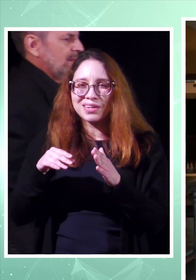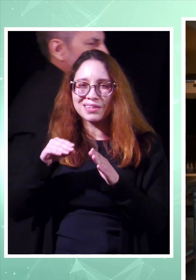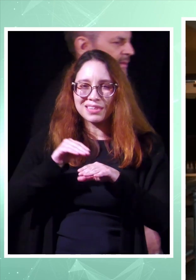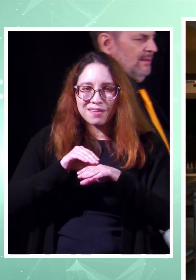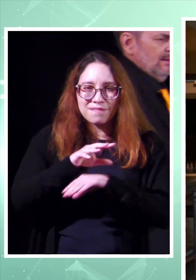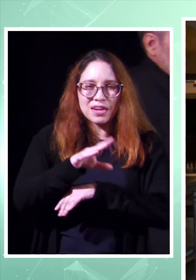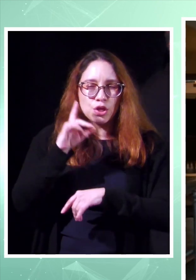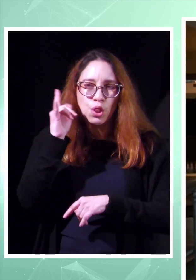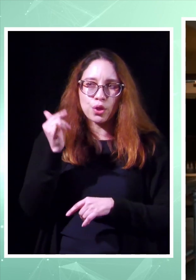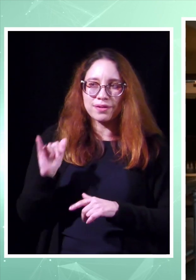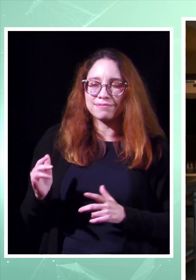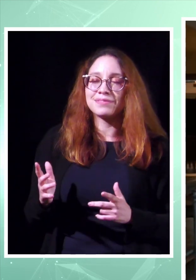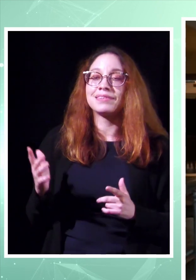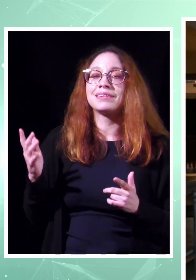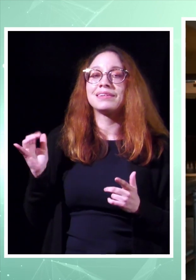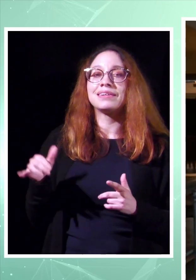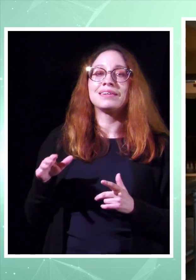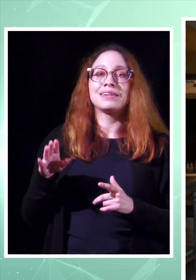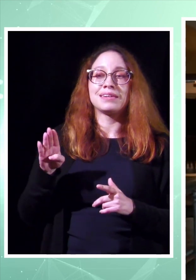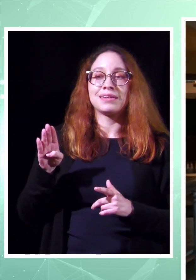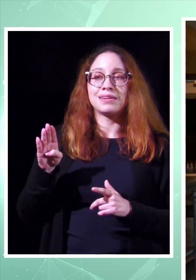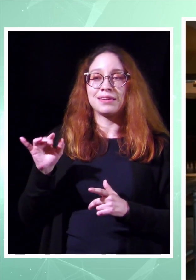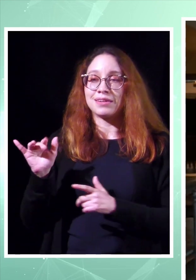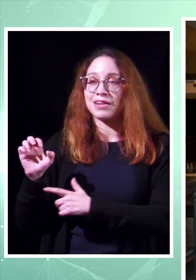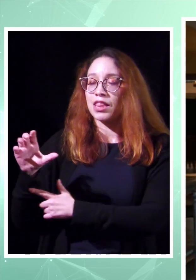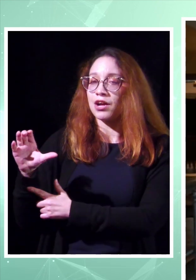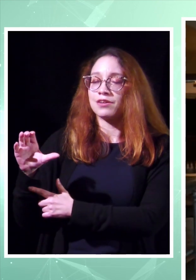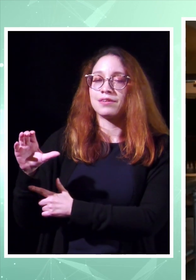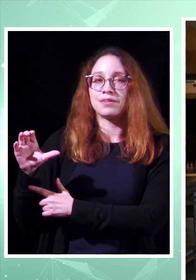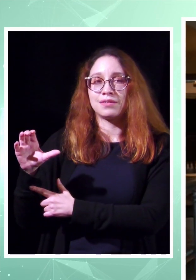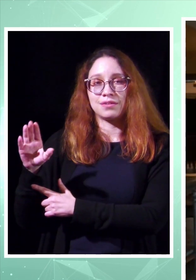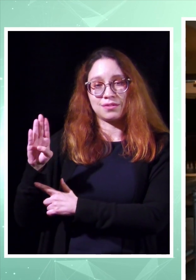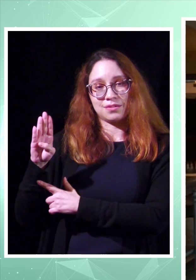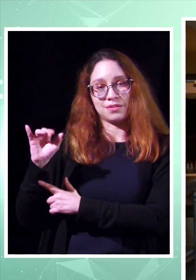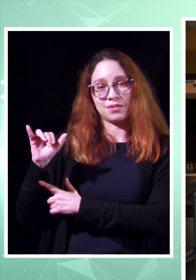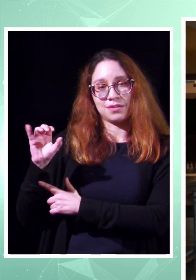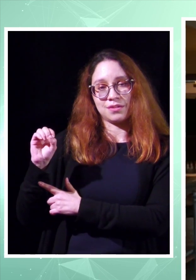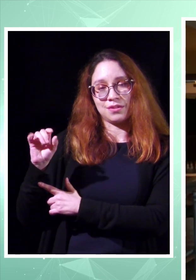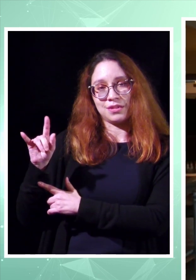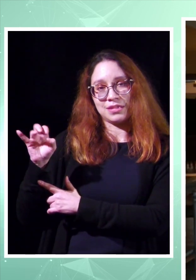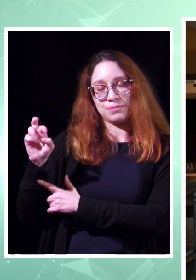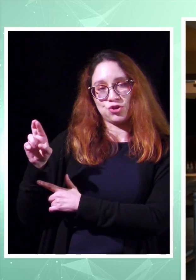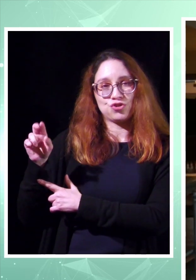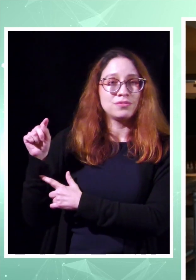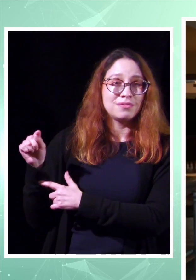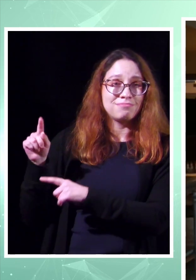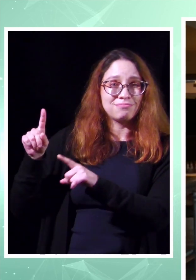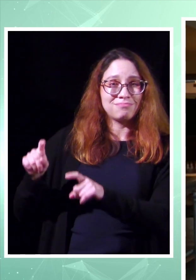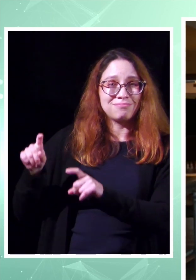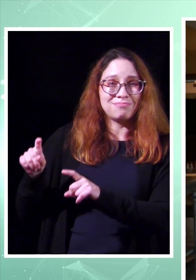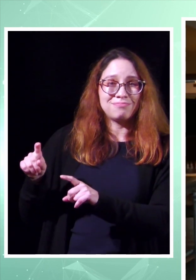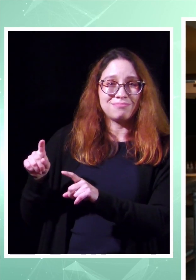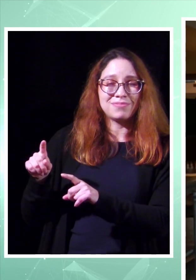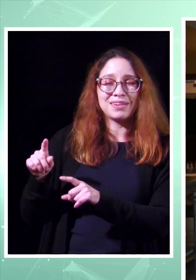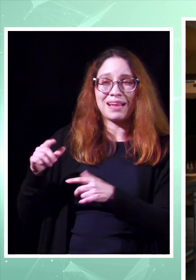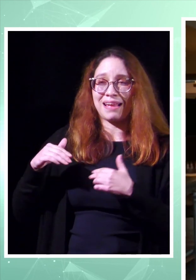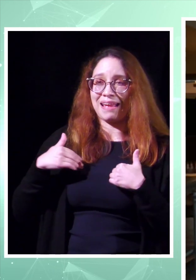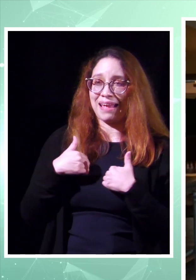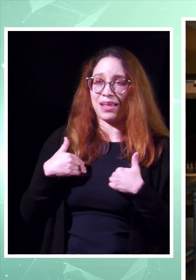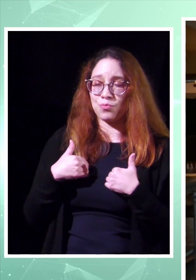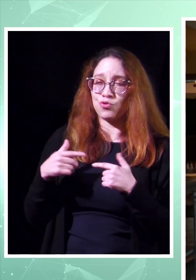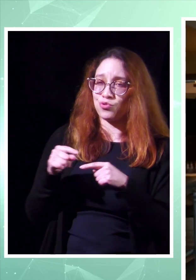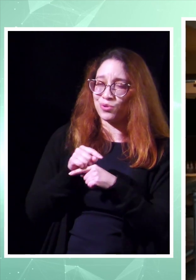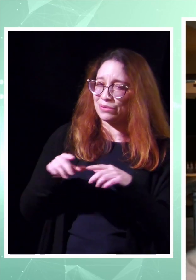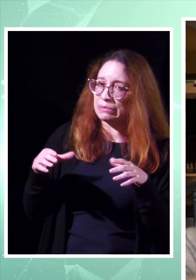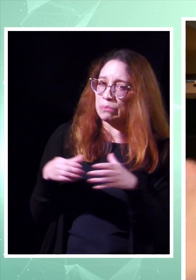profiles look like. That biosimilar that I talked to you about earlier was tested in the Antelope trial in a very